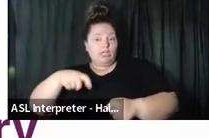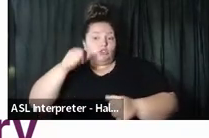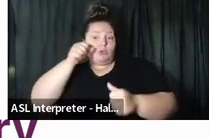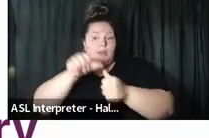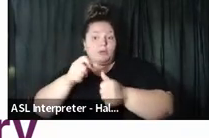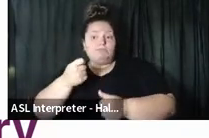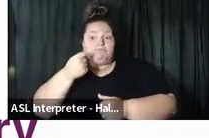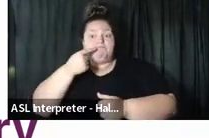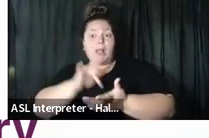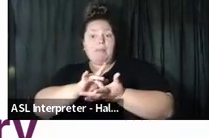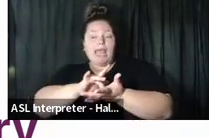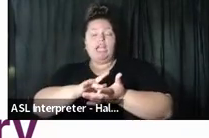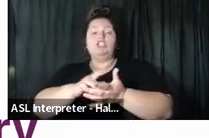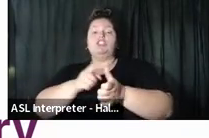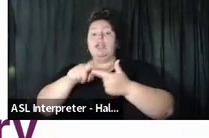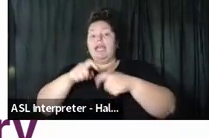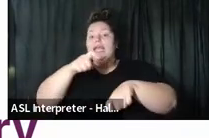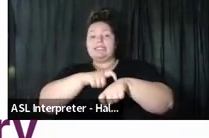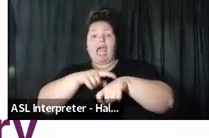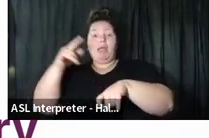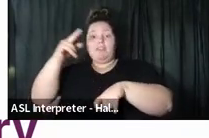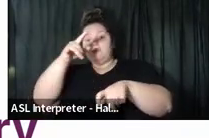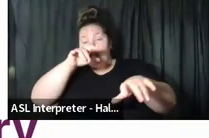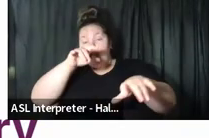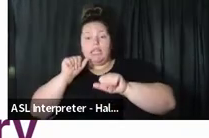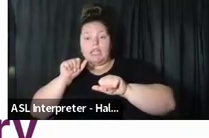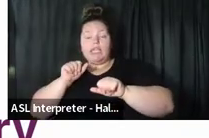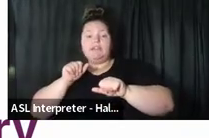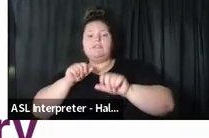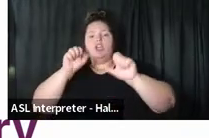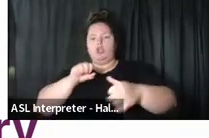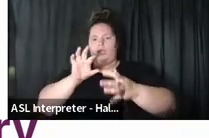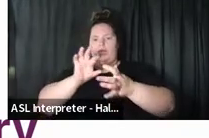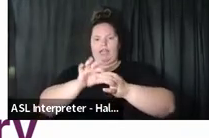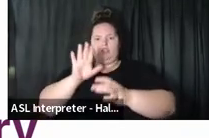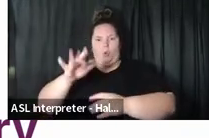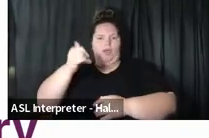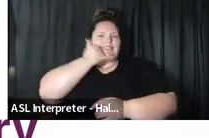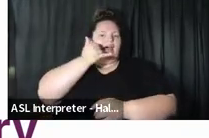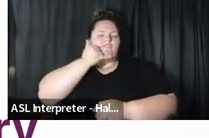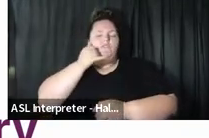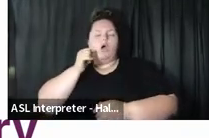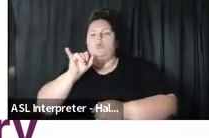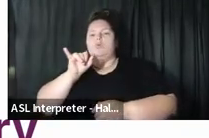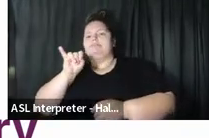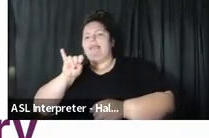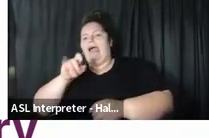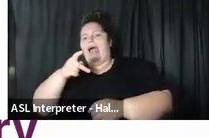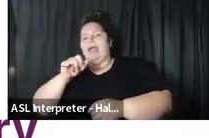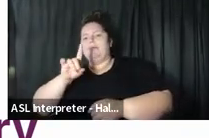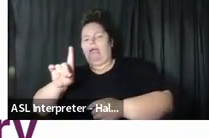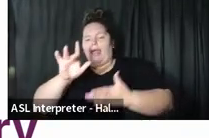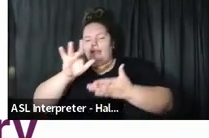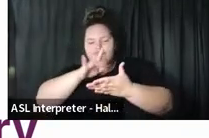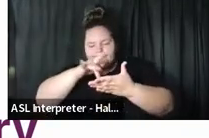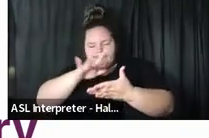leaves. A lot of these things can be connected through your cell phone, your iPad, a tablet, or a watch. I